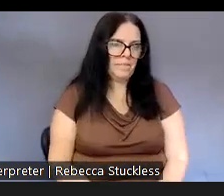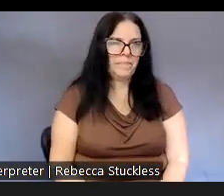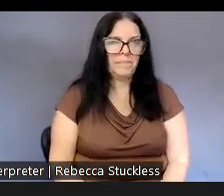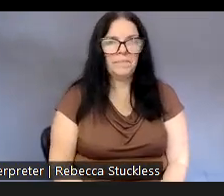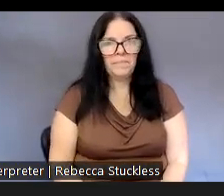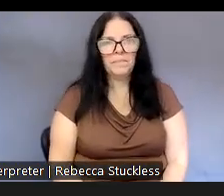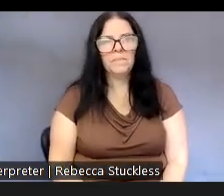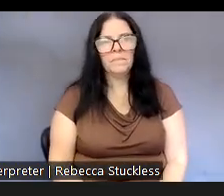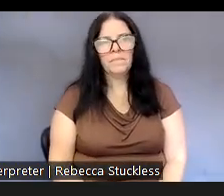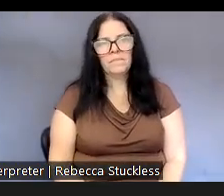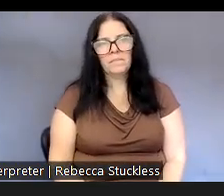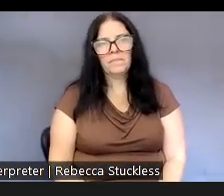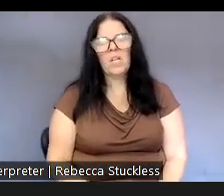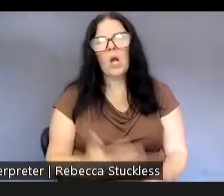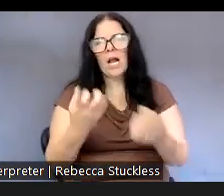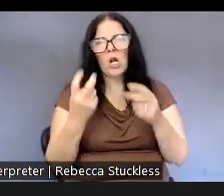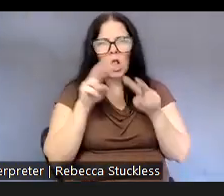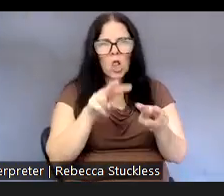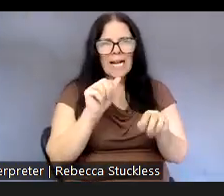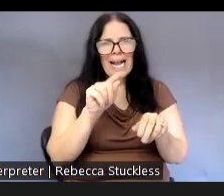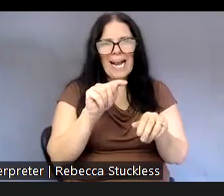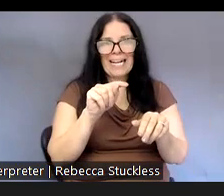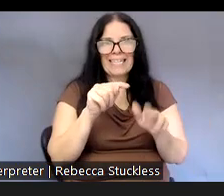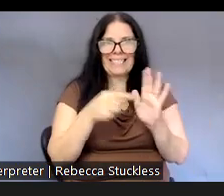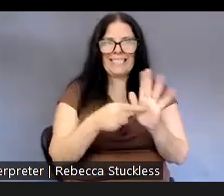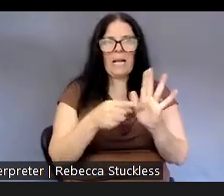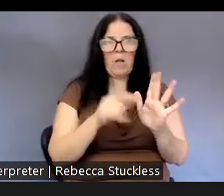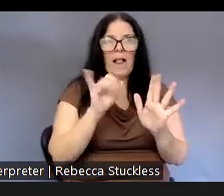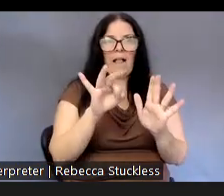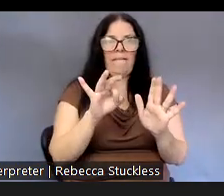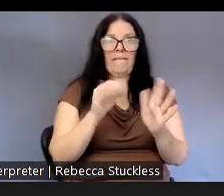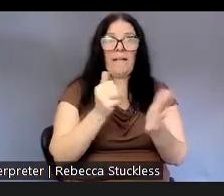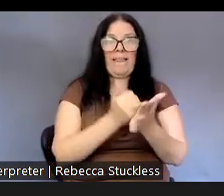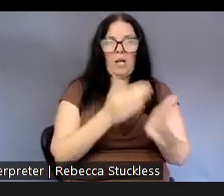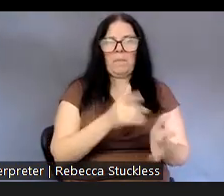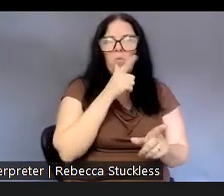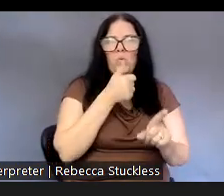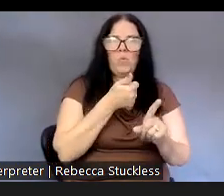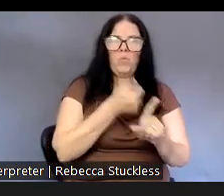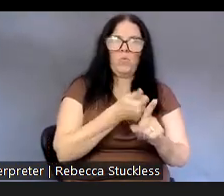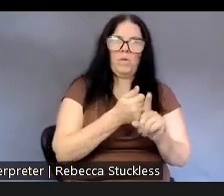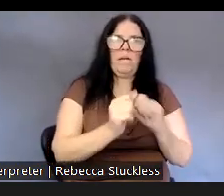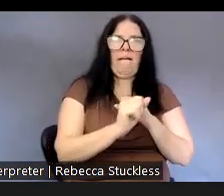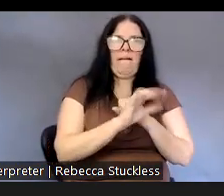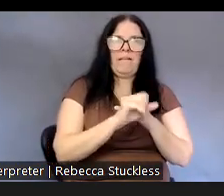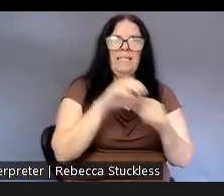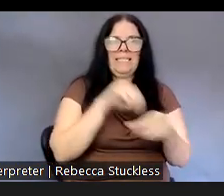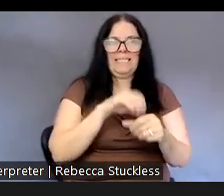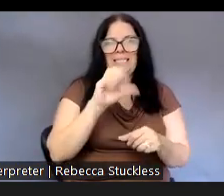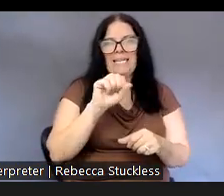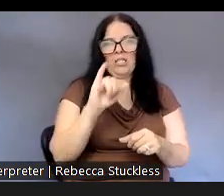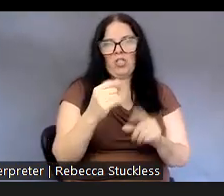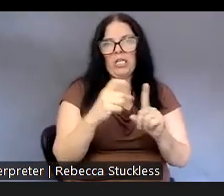let's look at an actual example of a therapist who at least advertises in CSJ